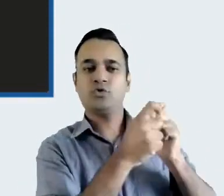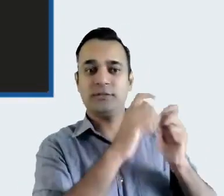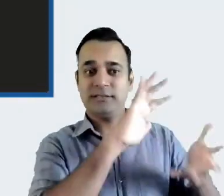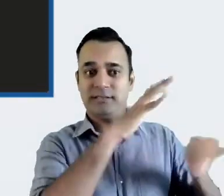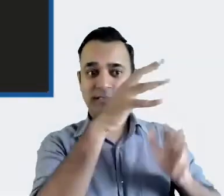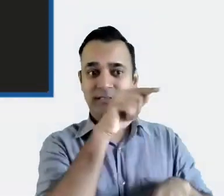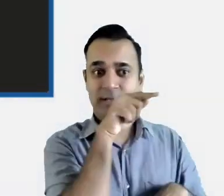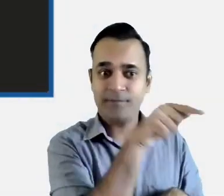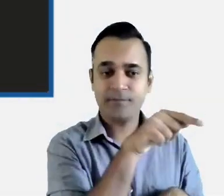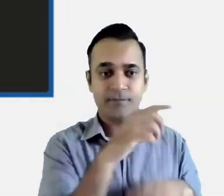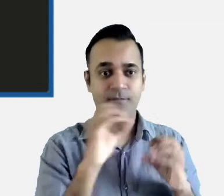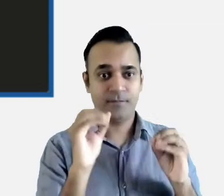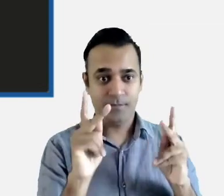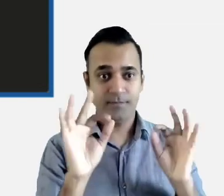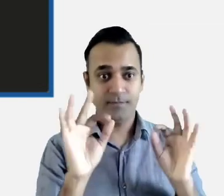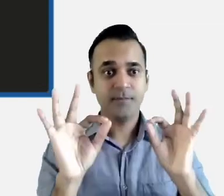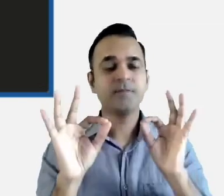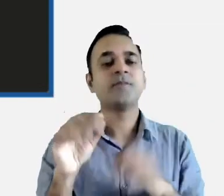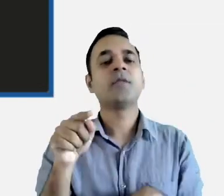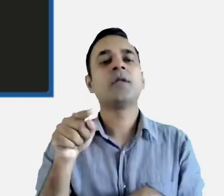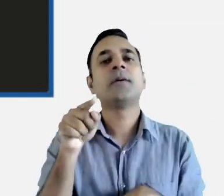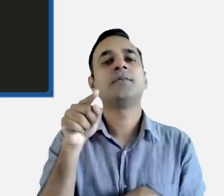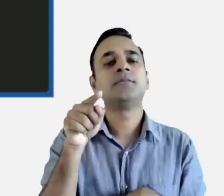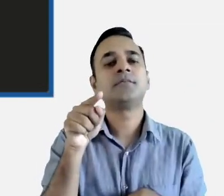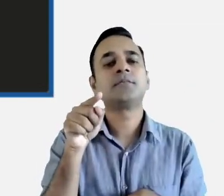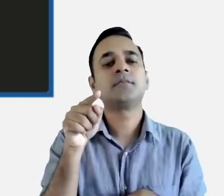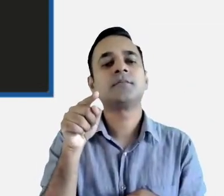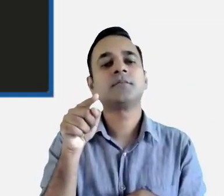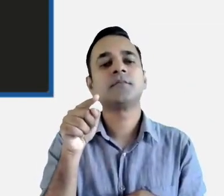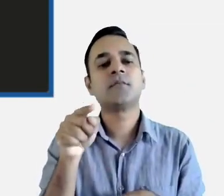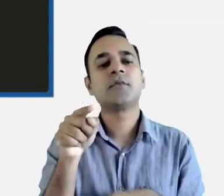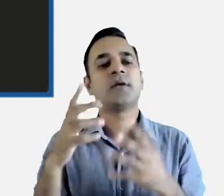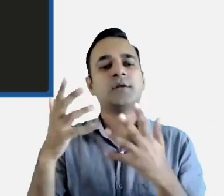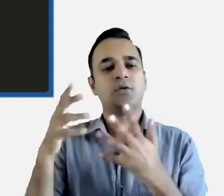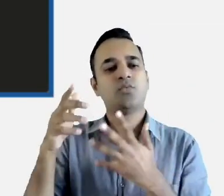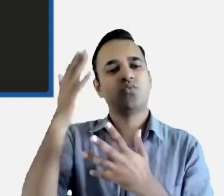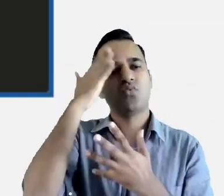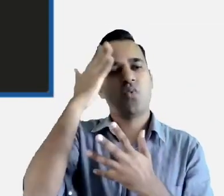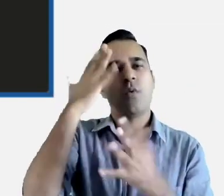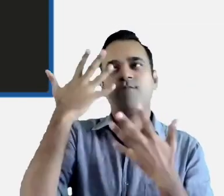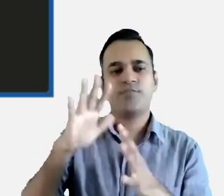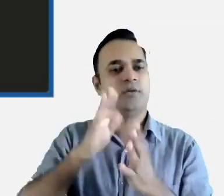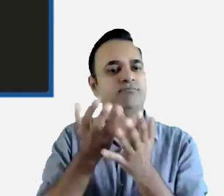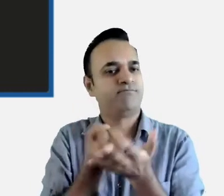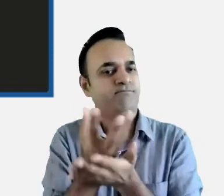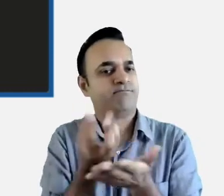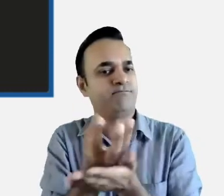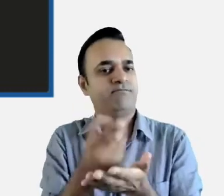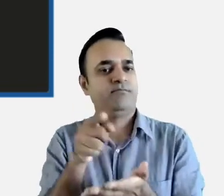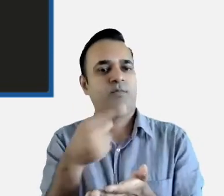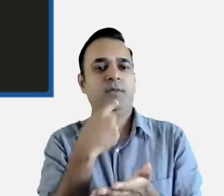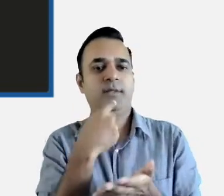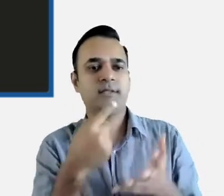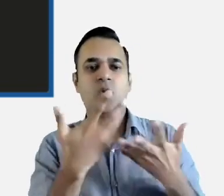de desastres. Y de la misma manera, no podemos hablar de reducir el riesgo de desastres sin considerar